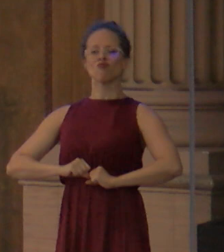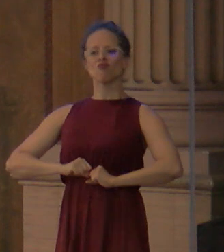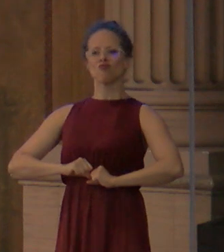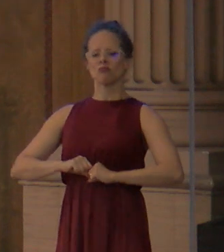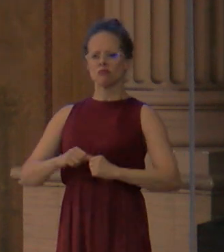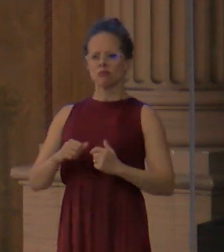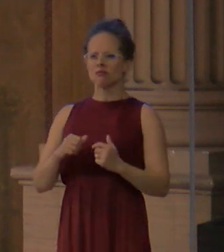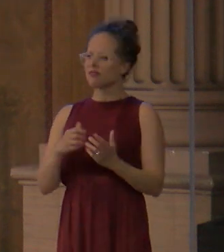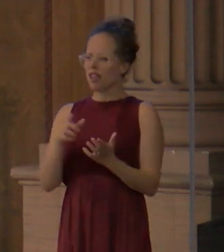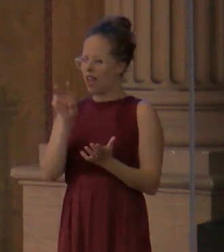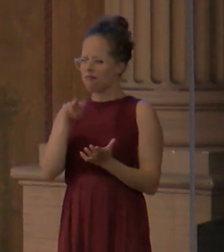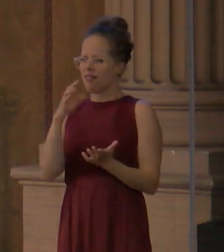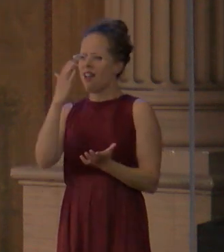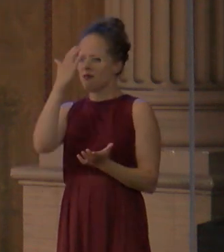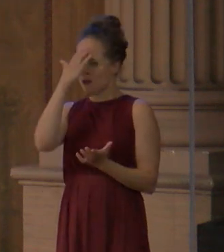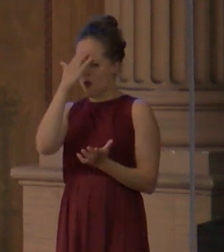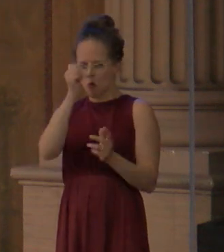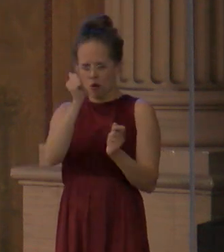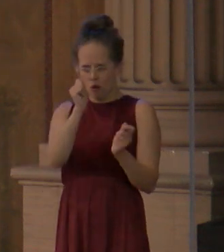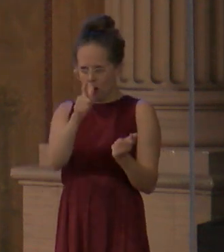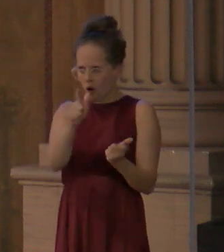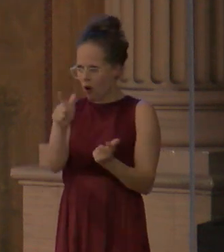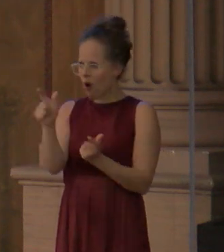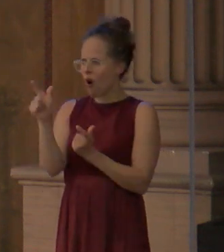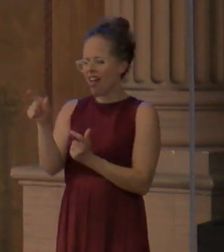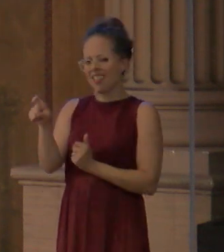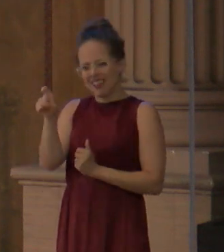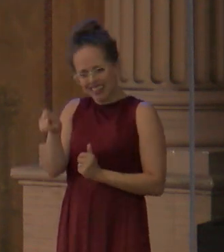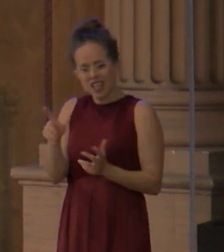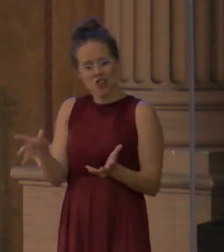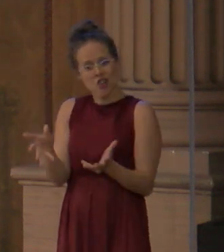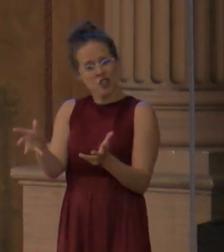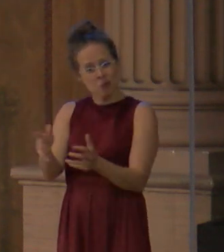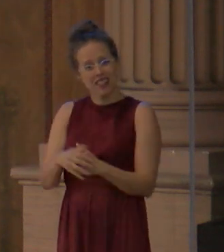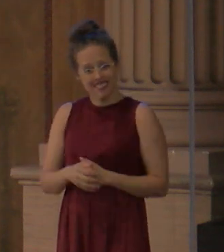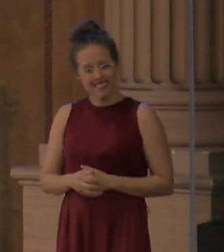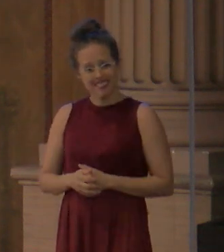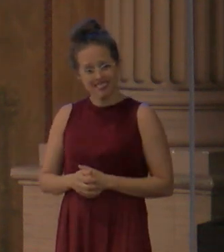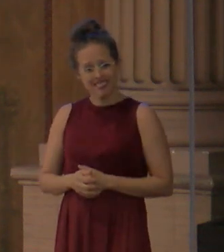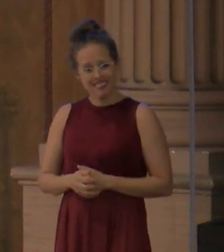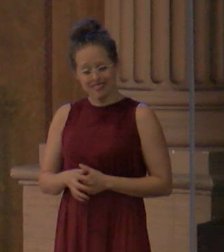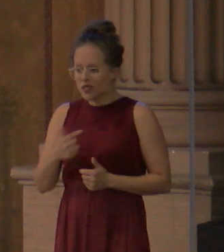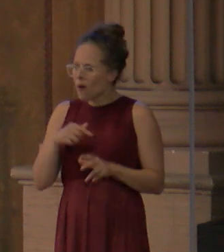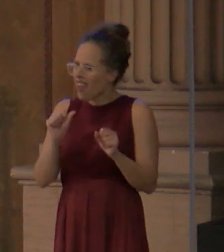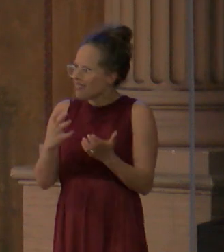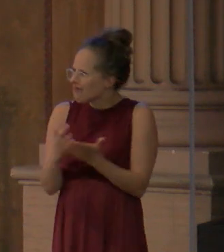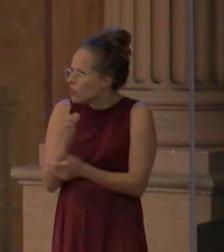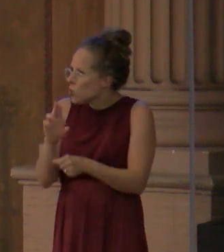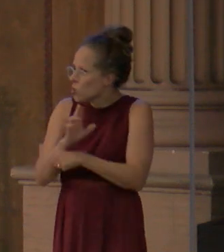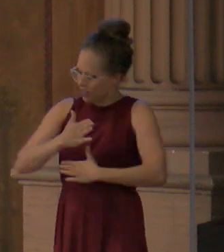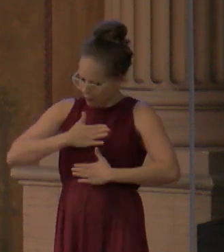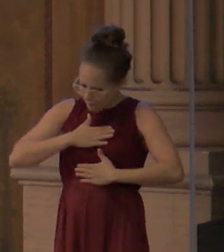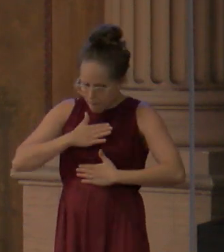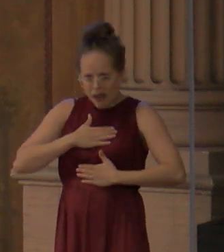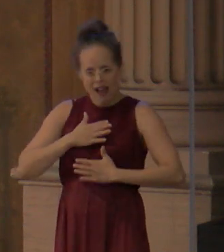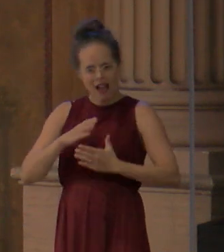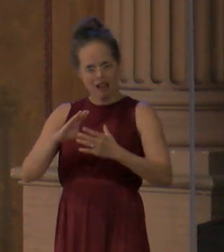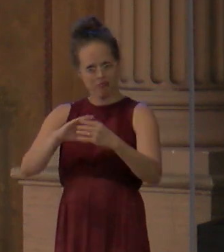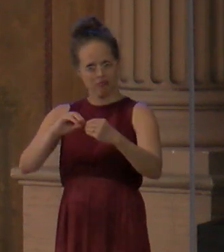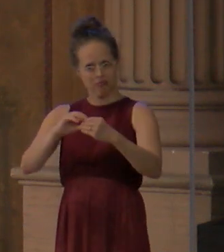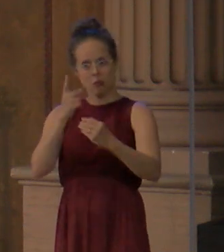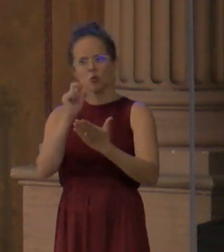need some encouragement some way. And so if I'm looking for it, I can leverage my words to help and be that person who's wise with